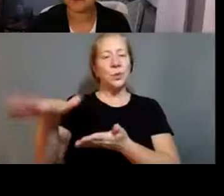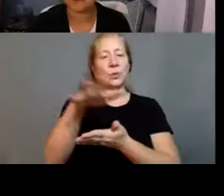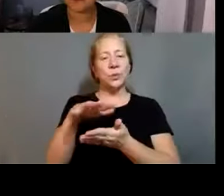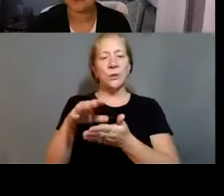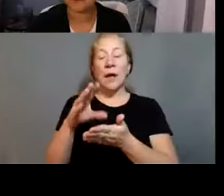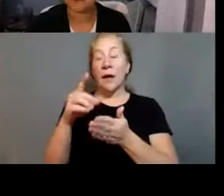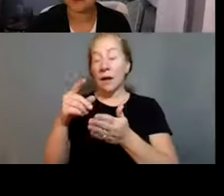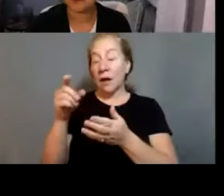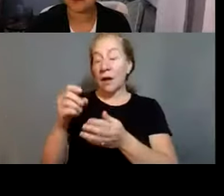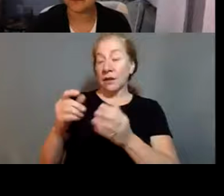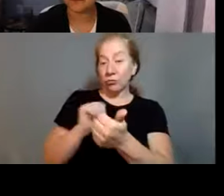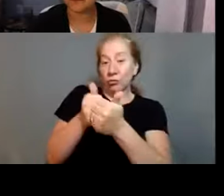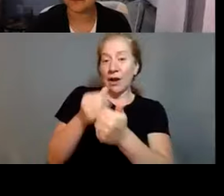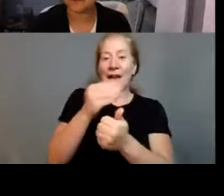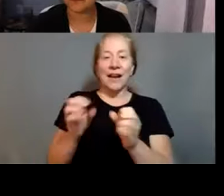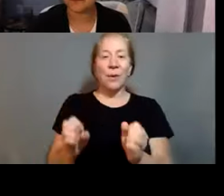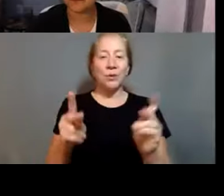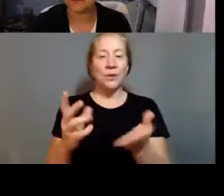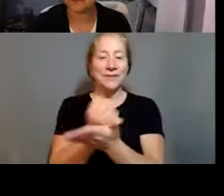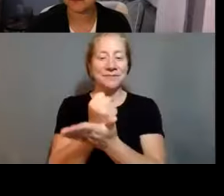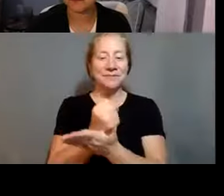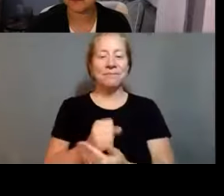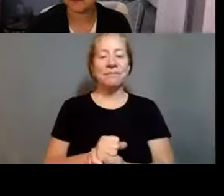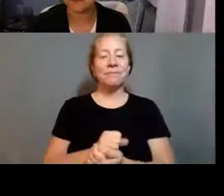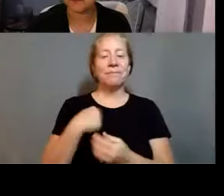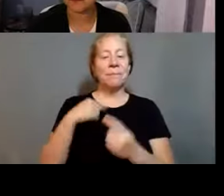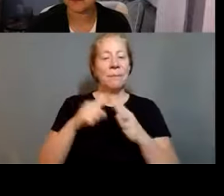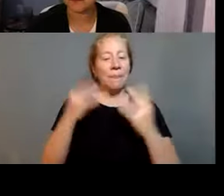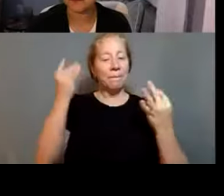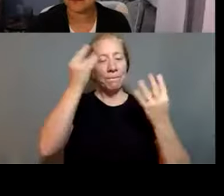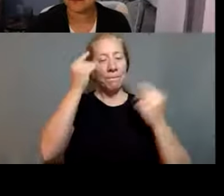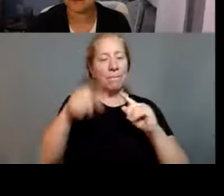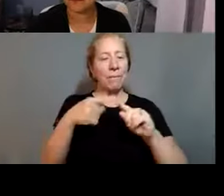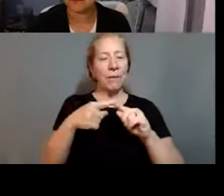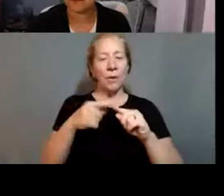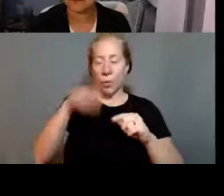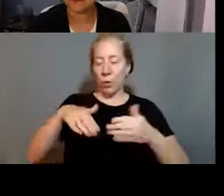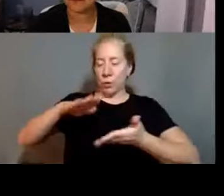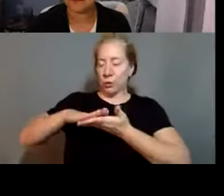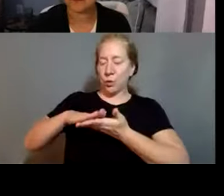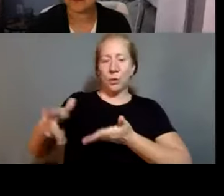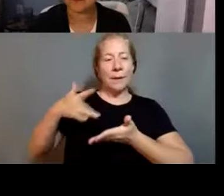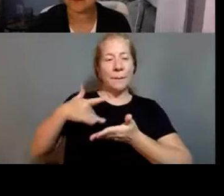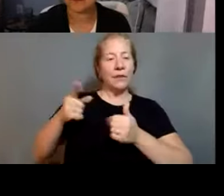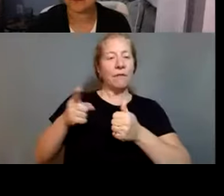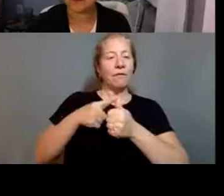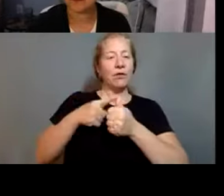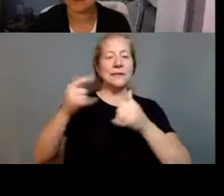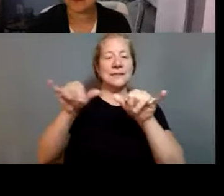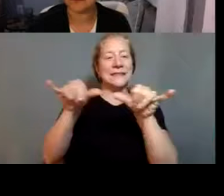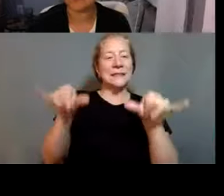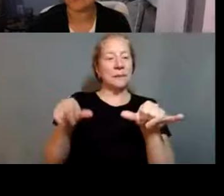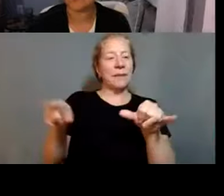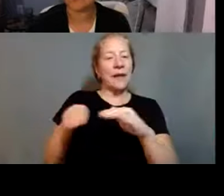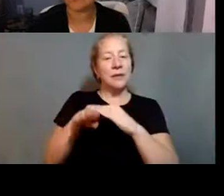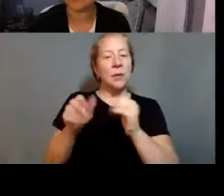opportunity. I think it made me think that children, like our schools are one of the first institutions they interact with without